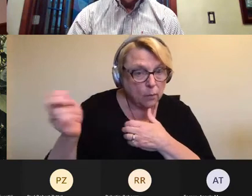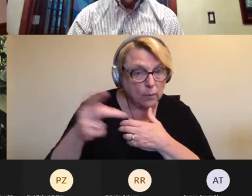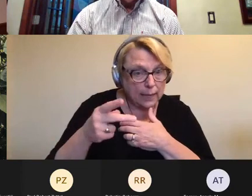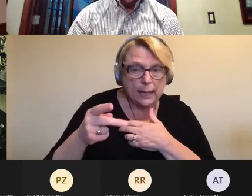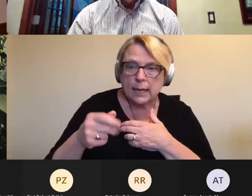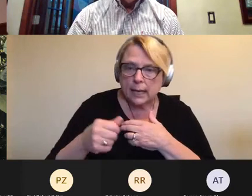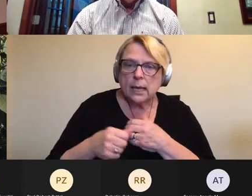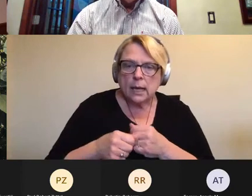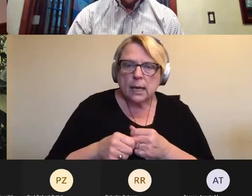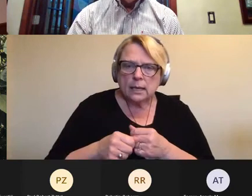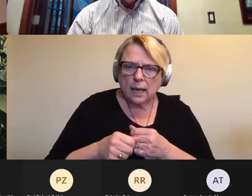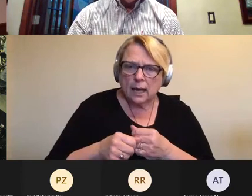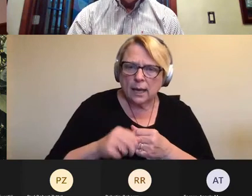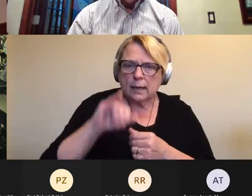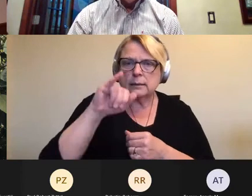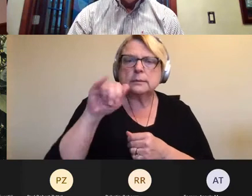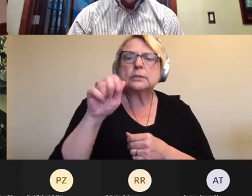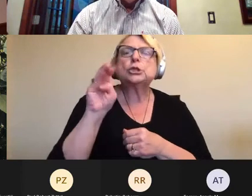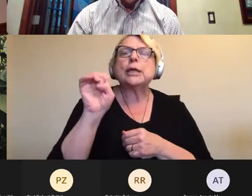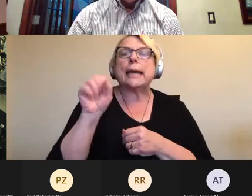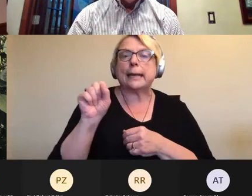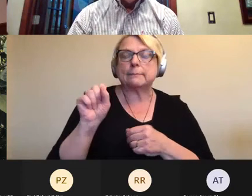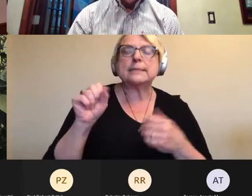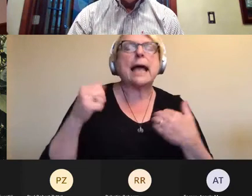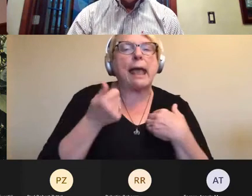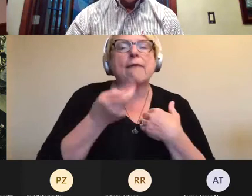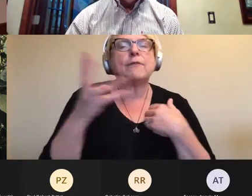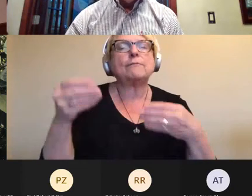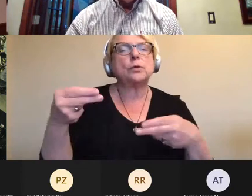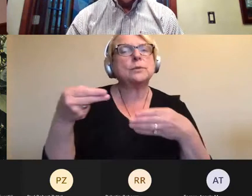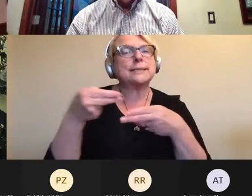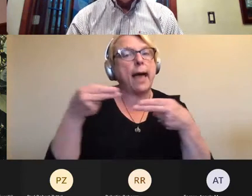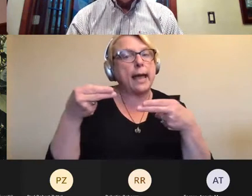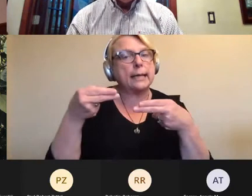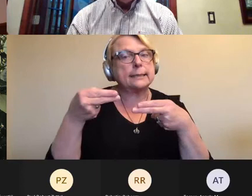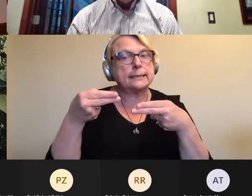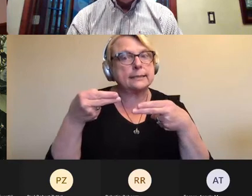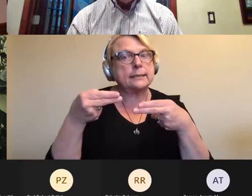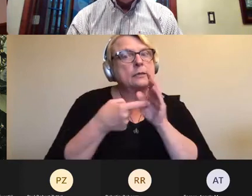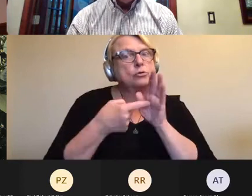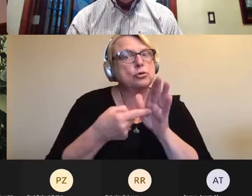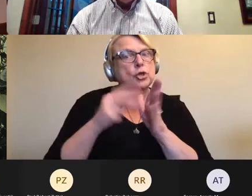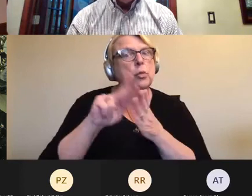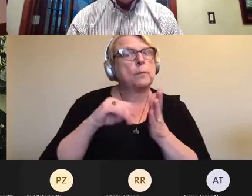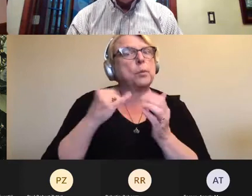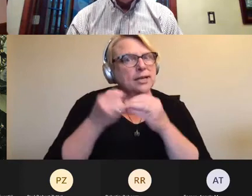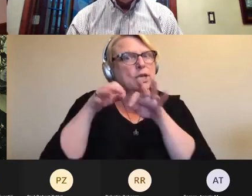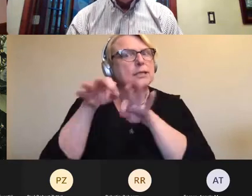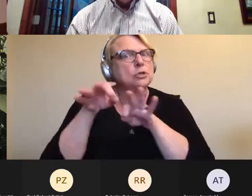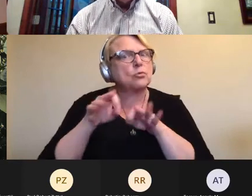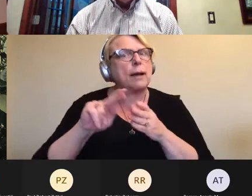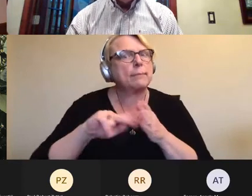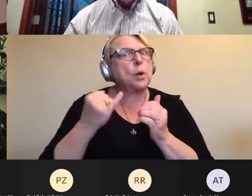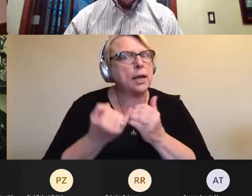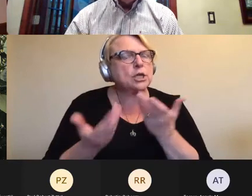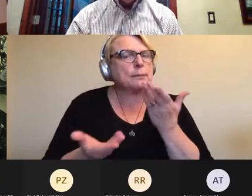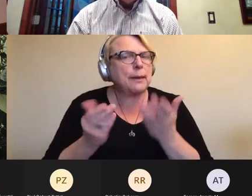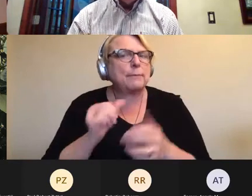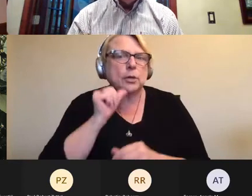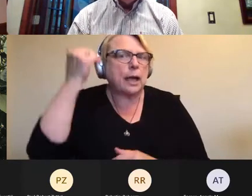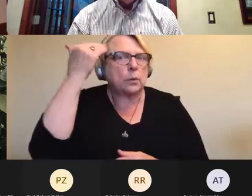did prepare a few slides to kind of describe what the project is in case people aren't aware, but I'll